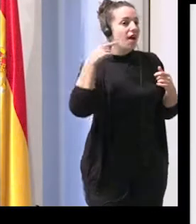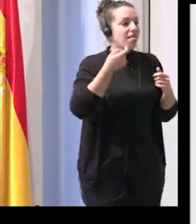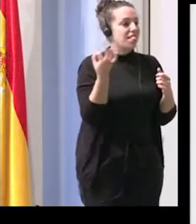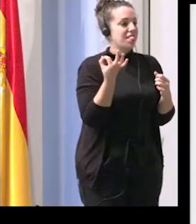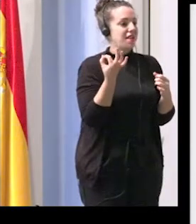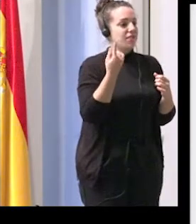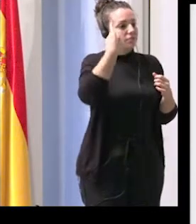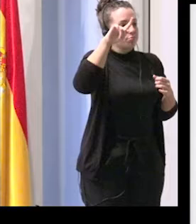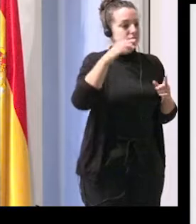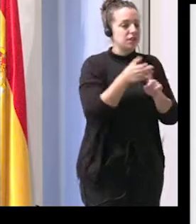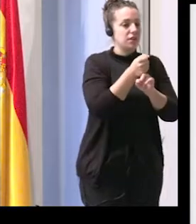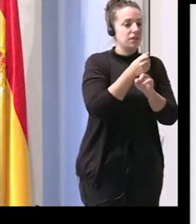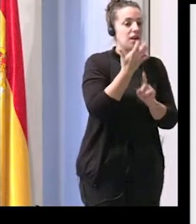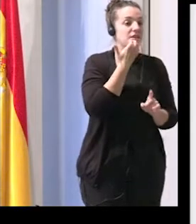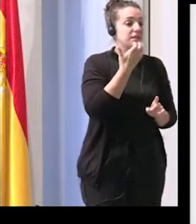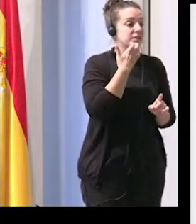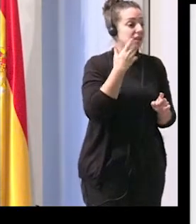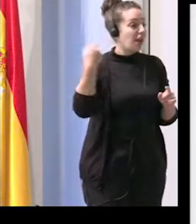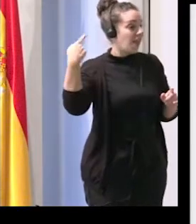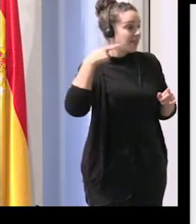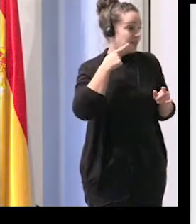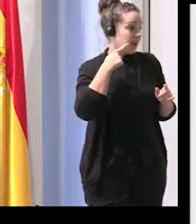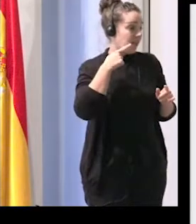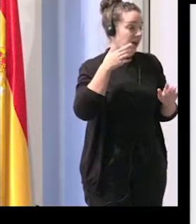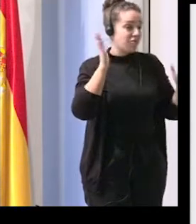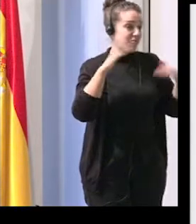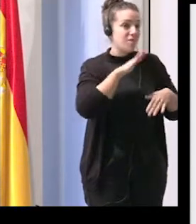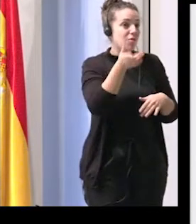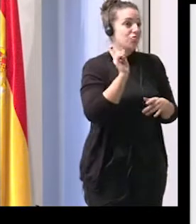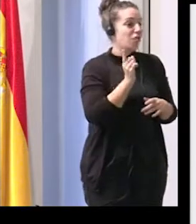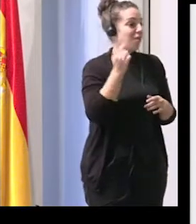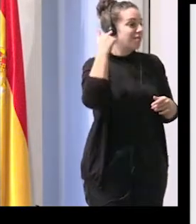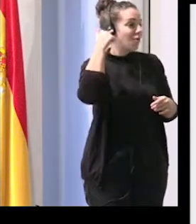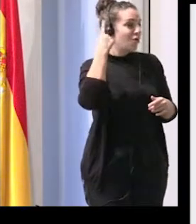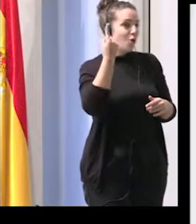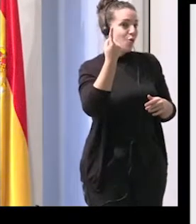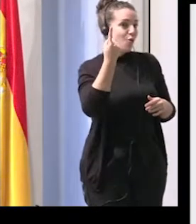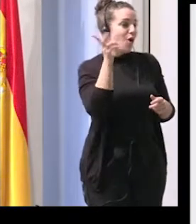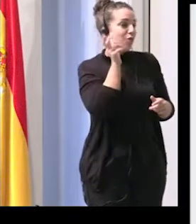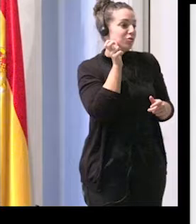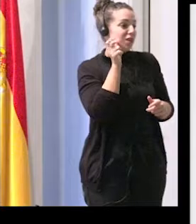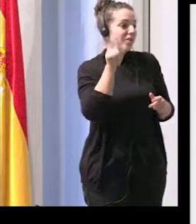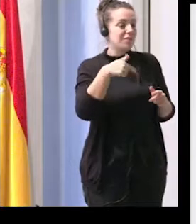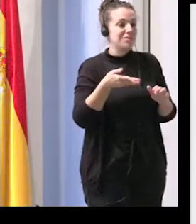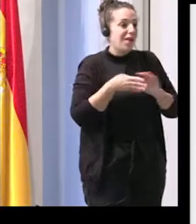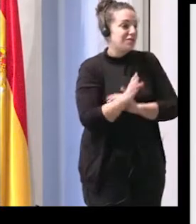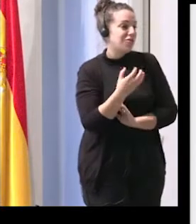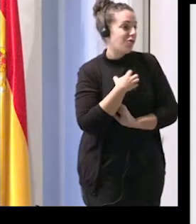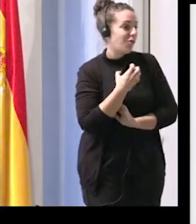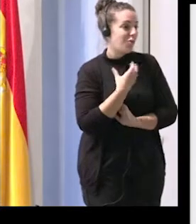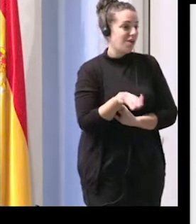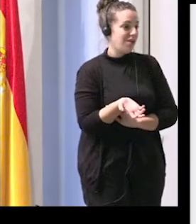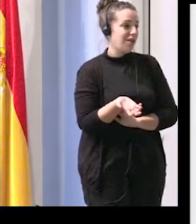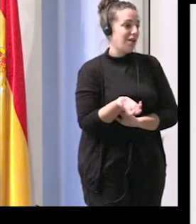pathways because of unilateral deafness, they are not available to you. So let's think about that second question. Could